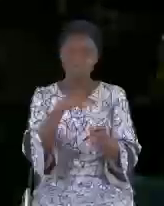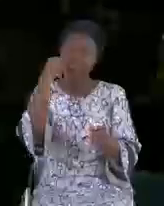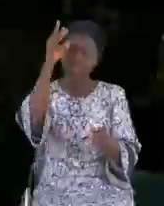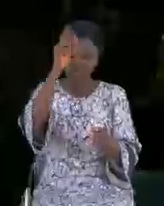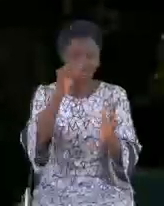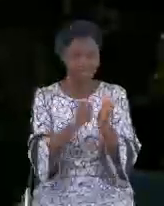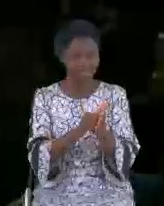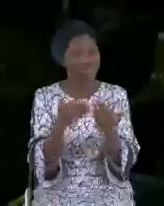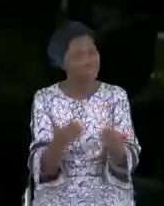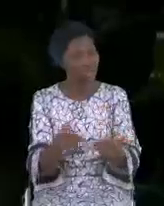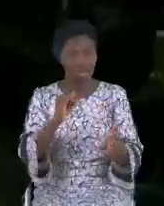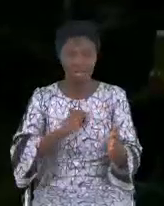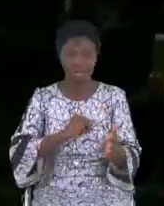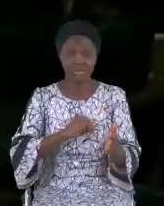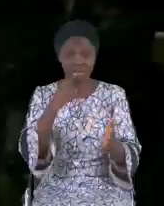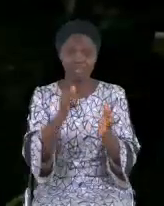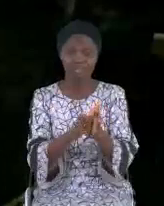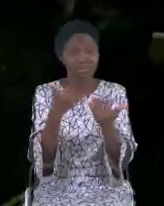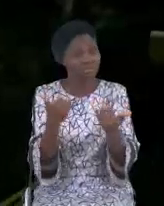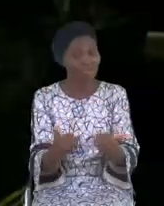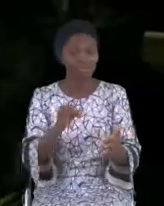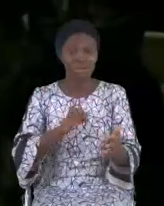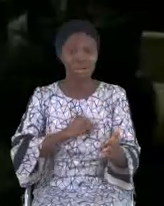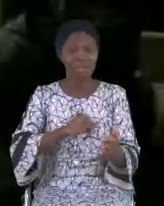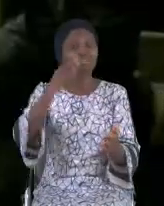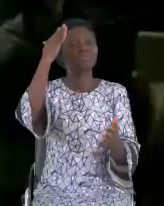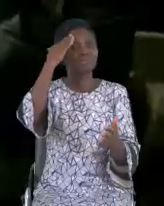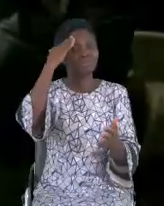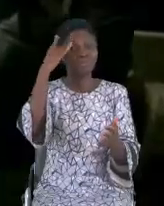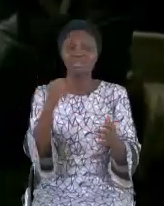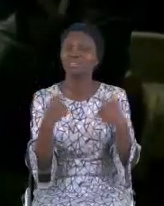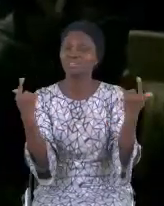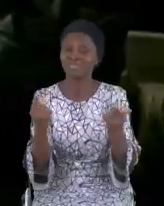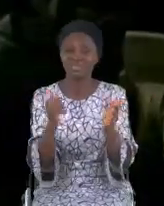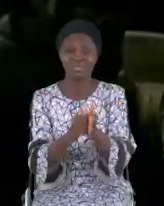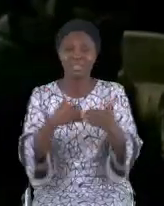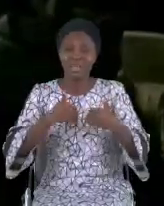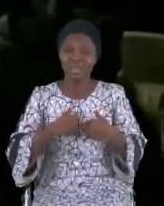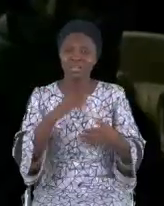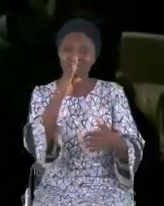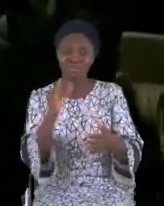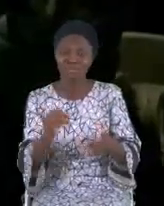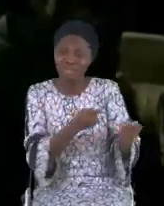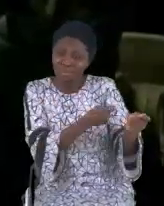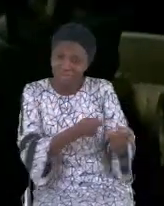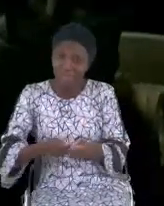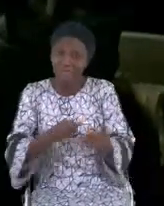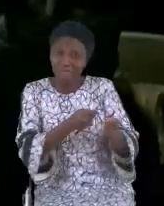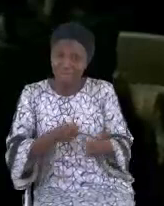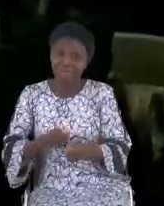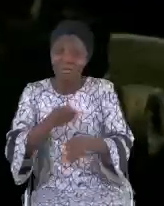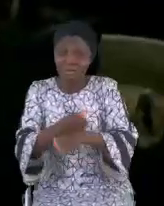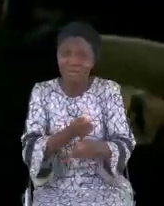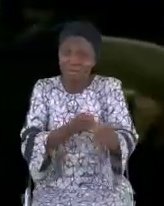power behind the sin that have been driving me and controlling me. But now I come to